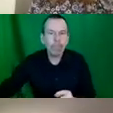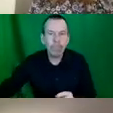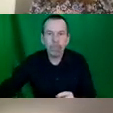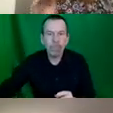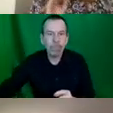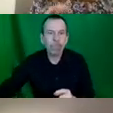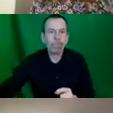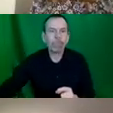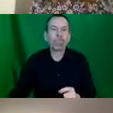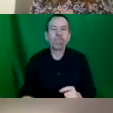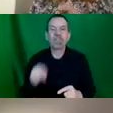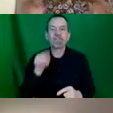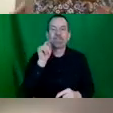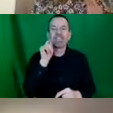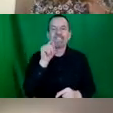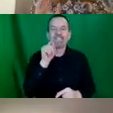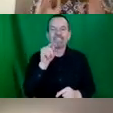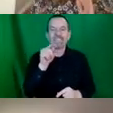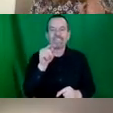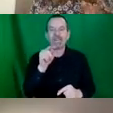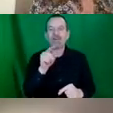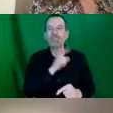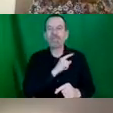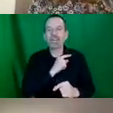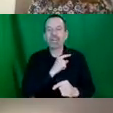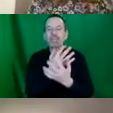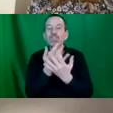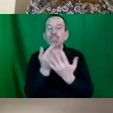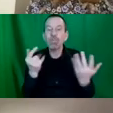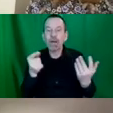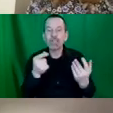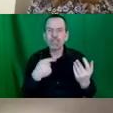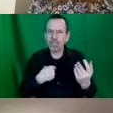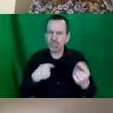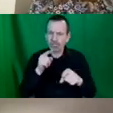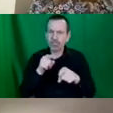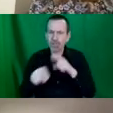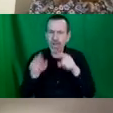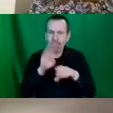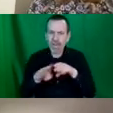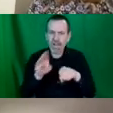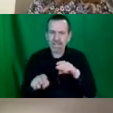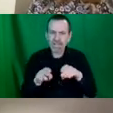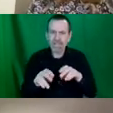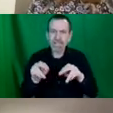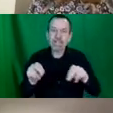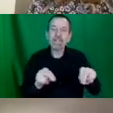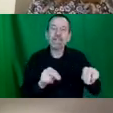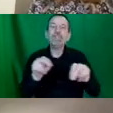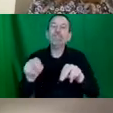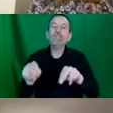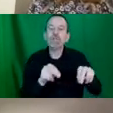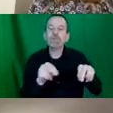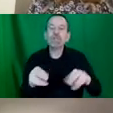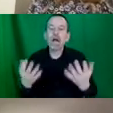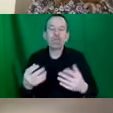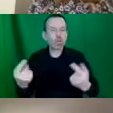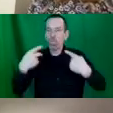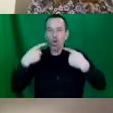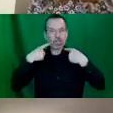I've practiced sharing this a bit, but as there's quite a lot of you, the sound might be a little bit out.